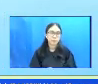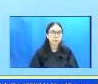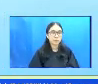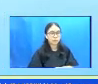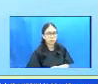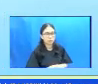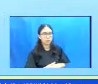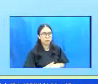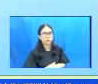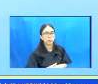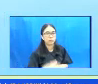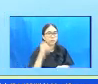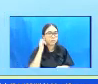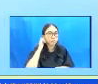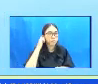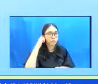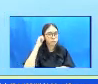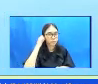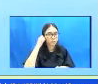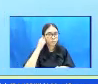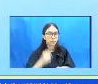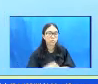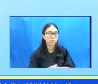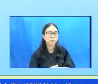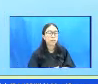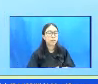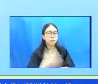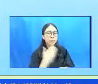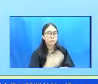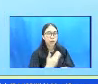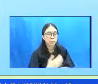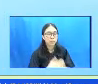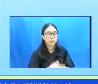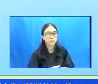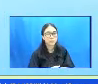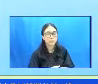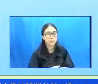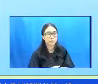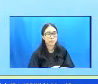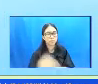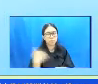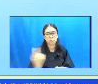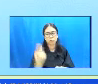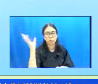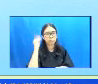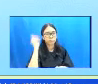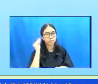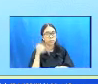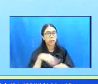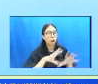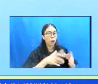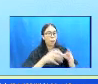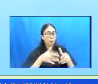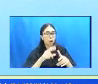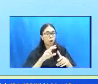most vulnerable groups that get hit the most, and existing inequalities you're also touching upon that may become worse